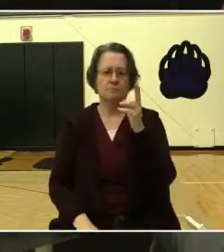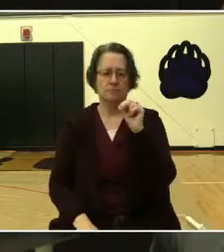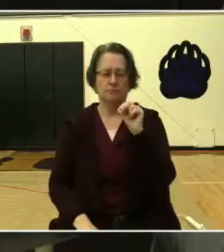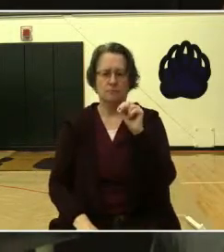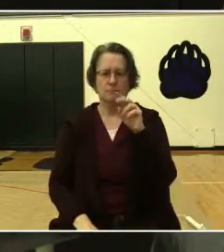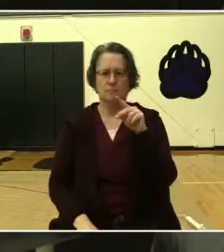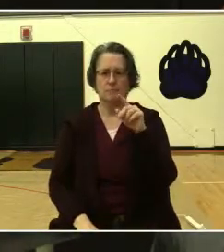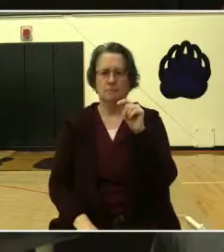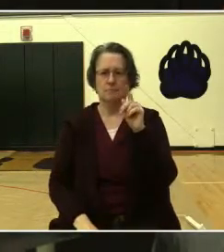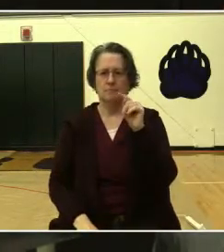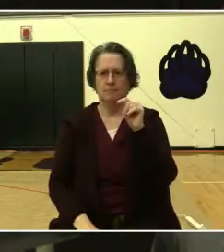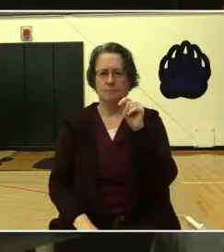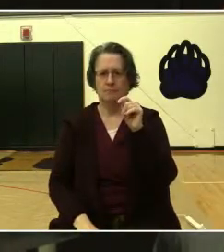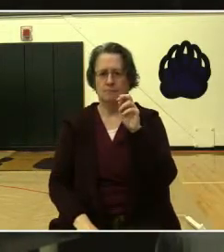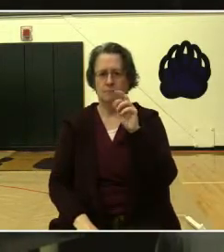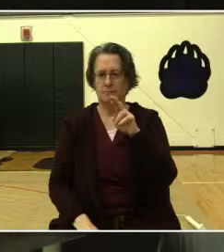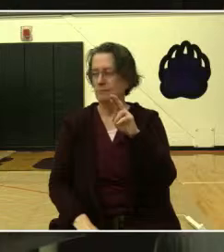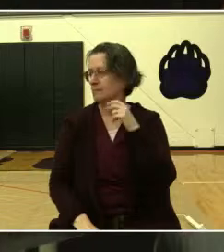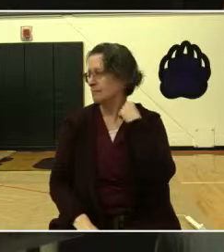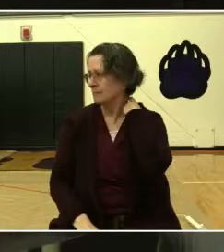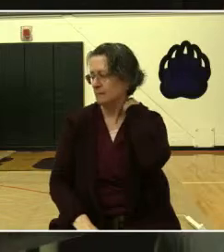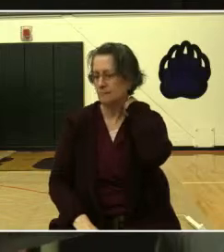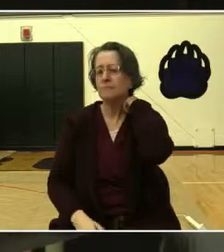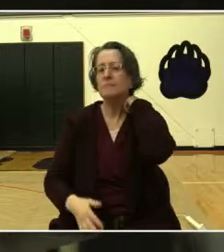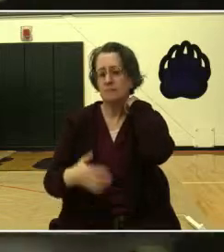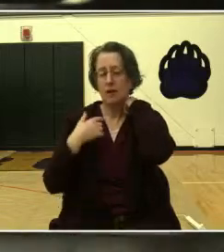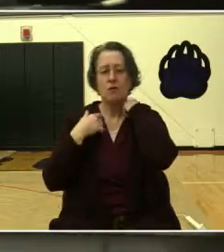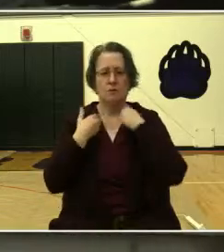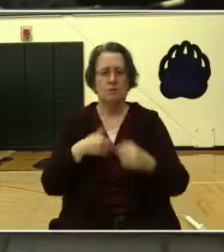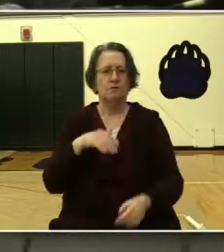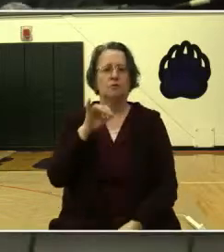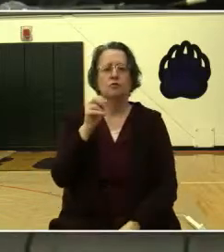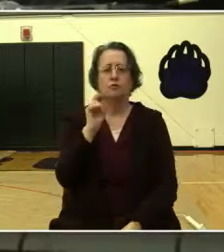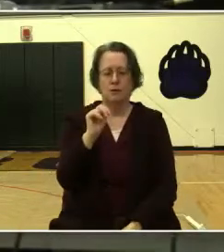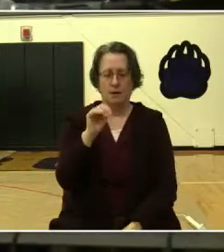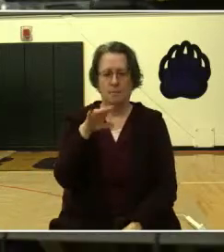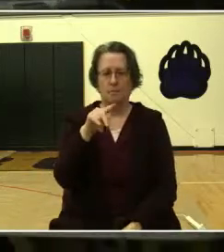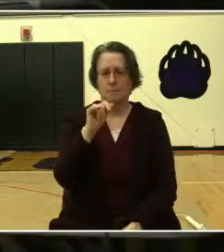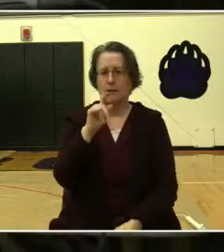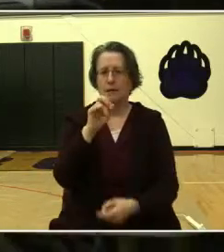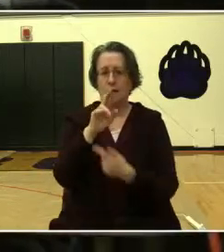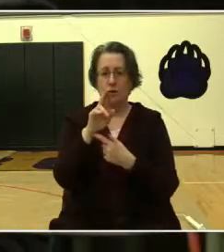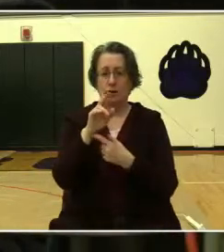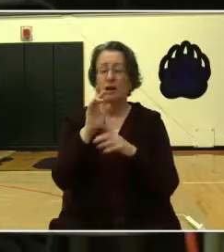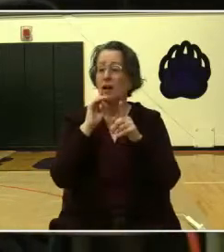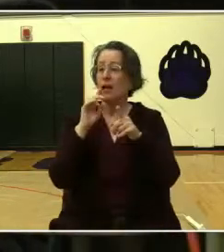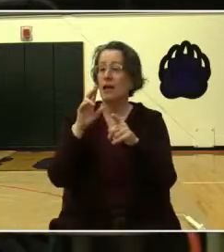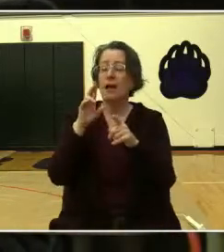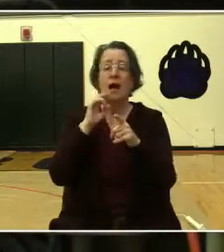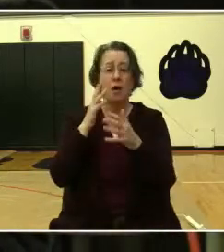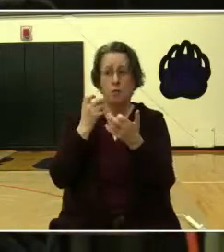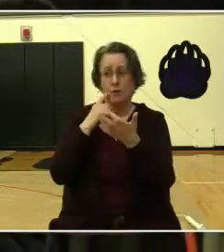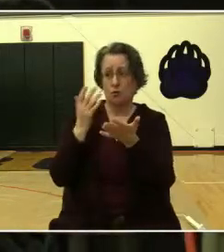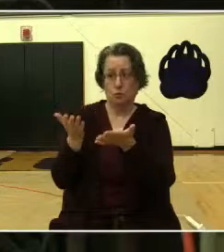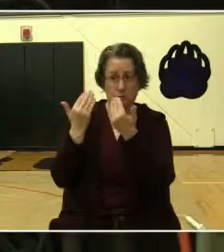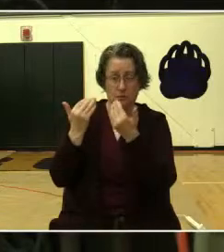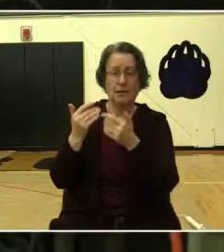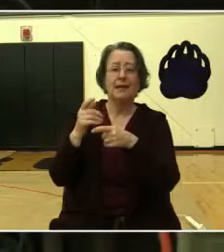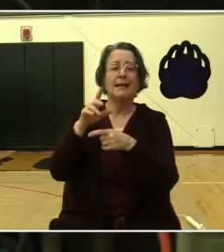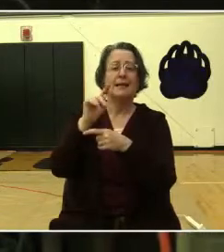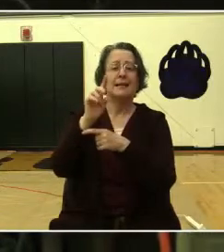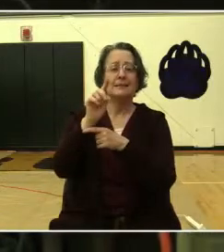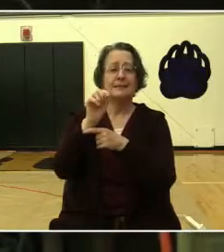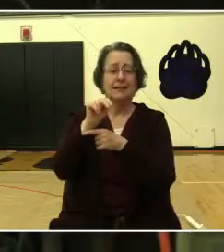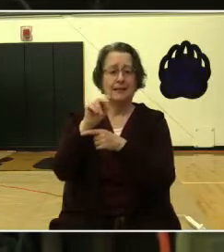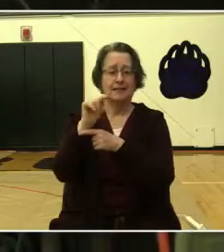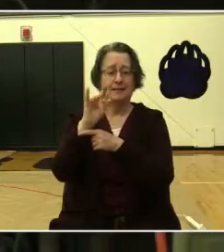uh just make sure to say your name acknowledge John Potter I'd like to acknowledge uh DPW director Dan Tyler to answer